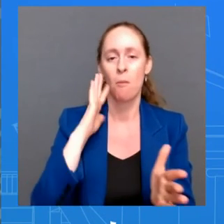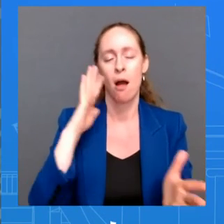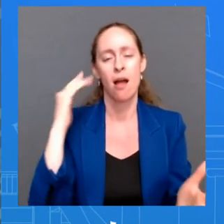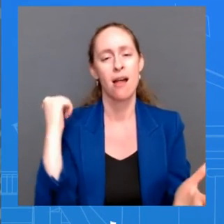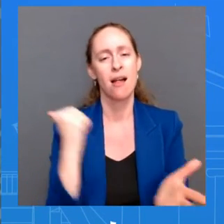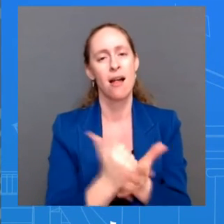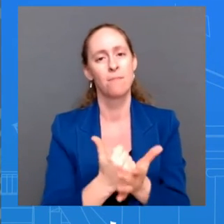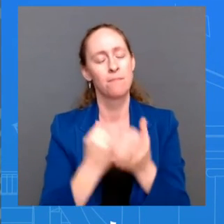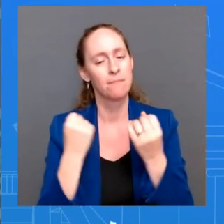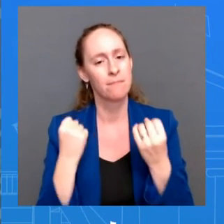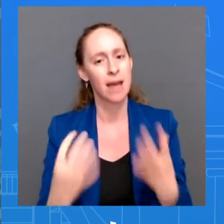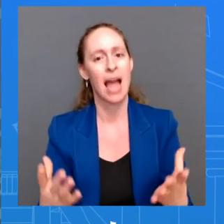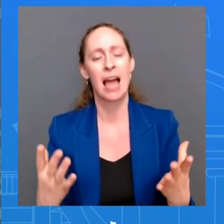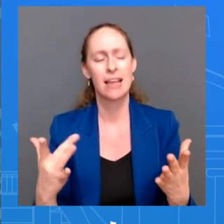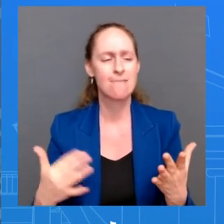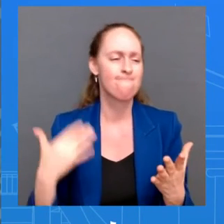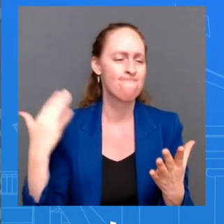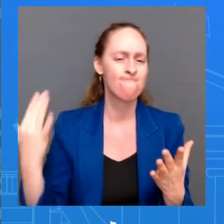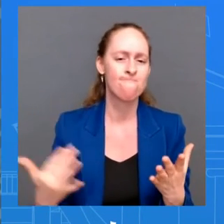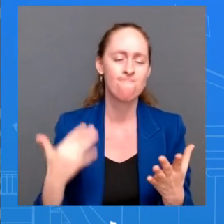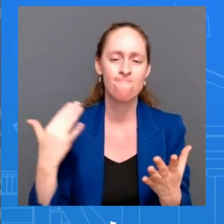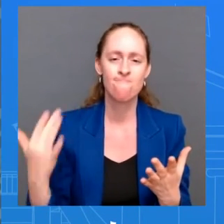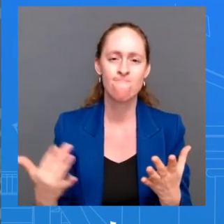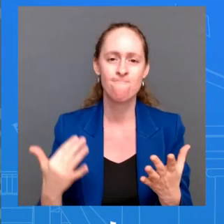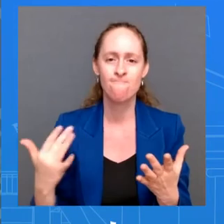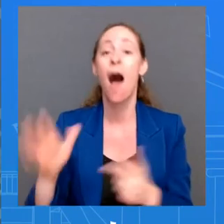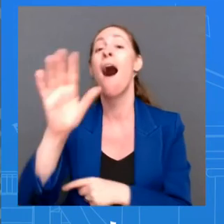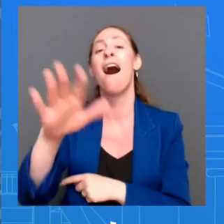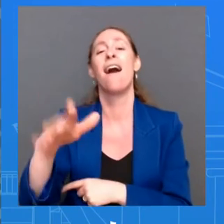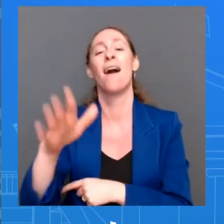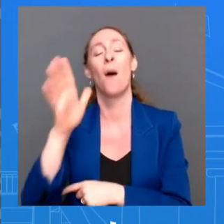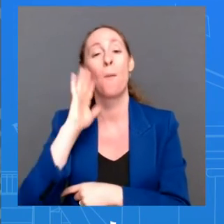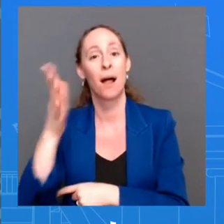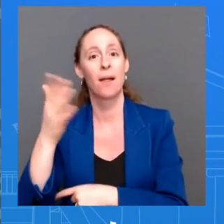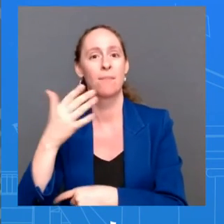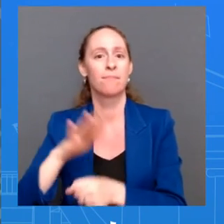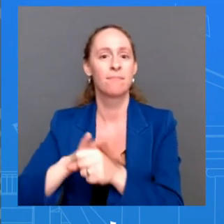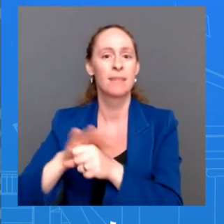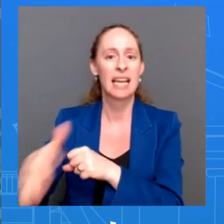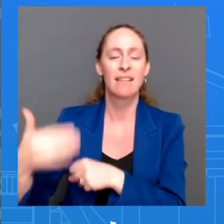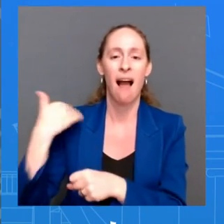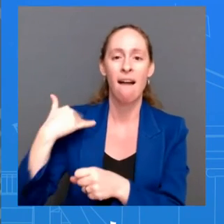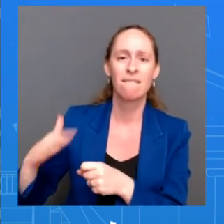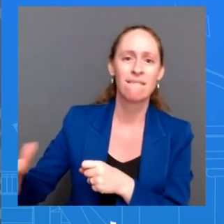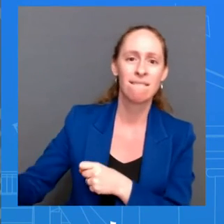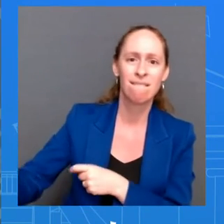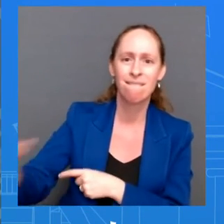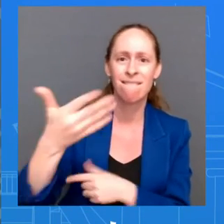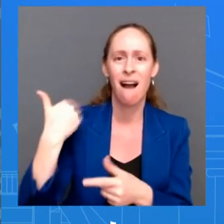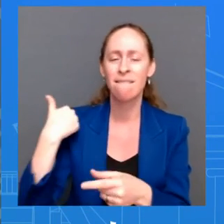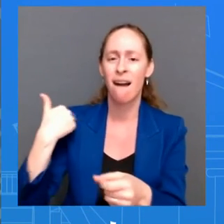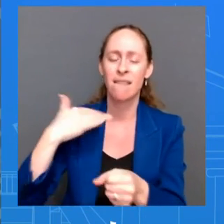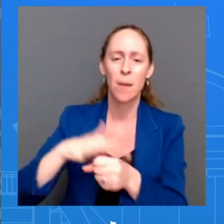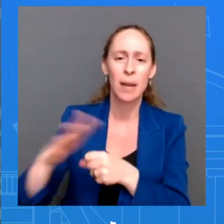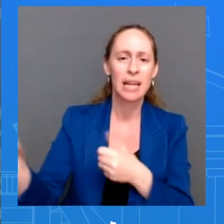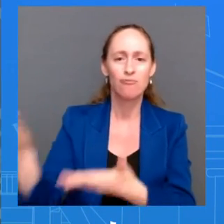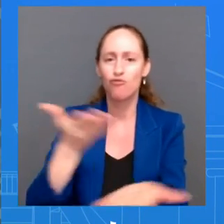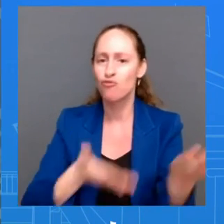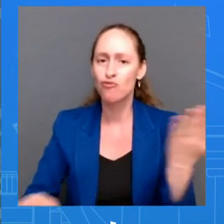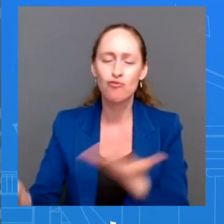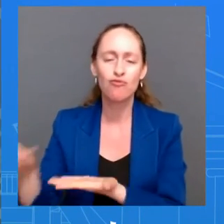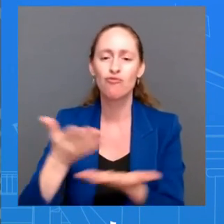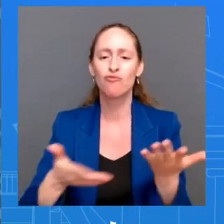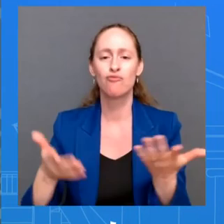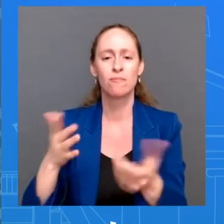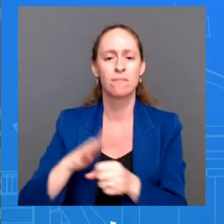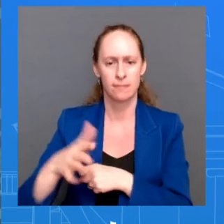strengthen supply chain, strengthen our national security, invest in manufacturing. Those are the things that we're going to continue to focus on,